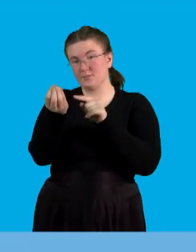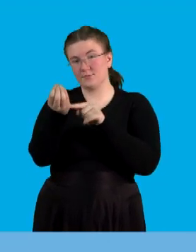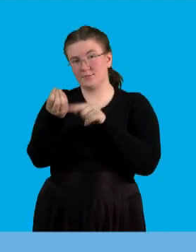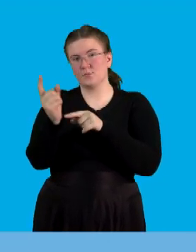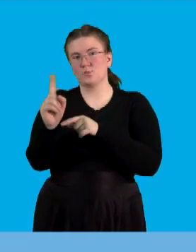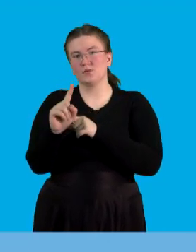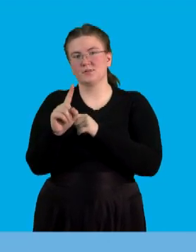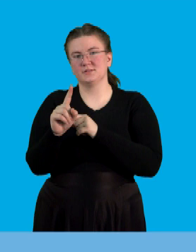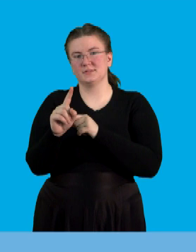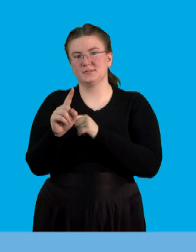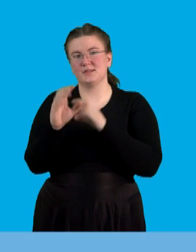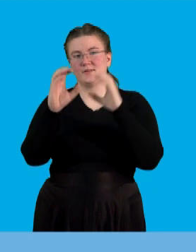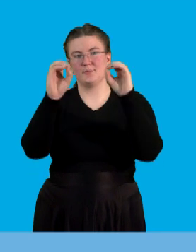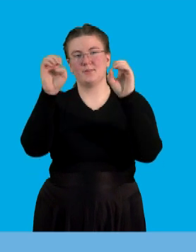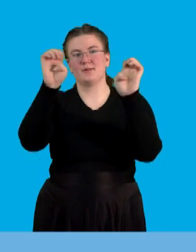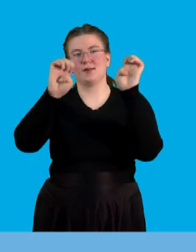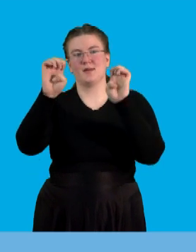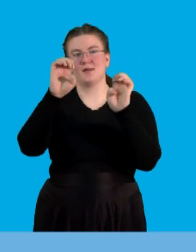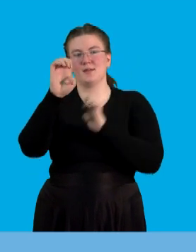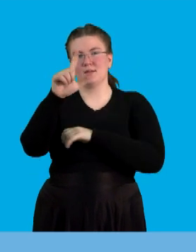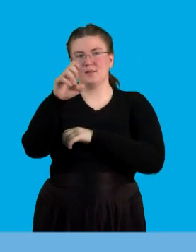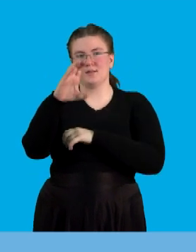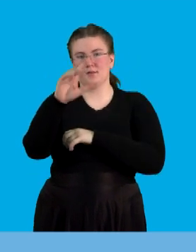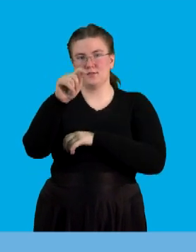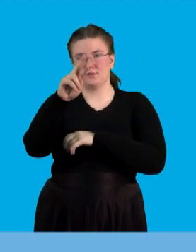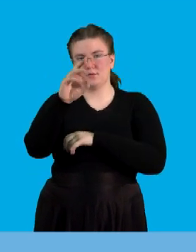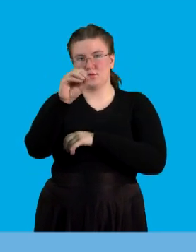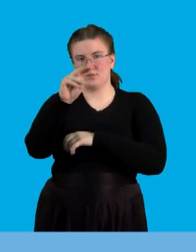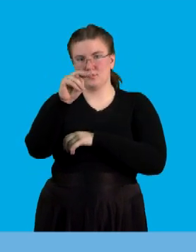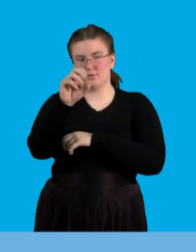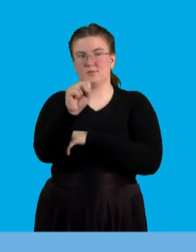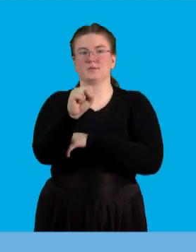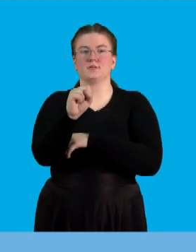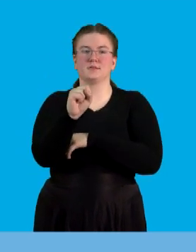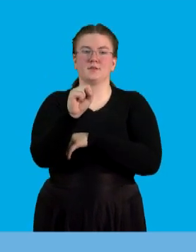charged particles, those are going to be your electrons.